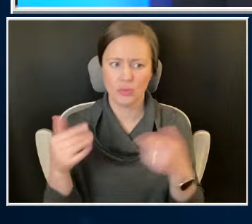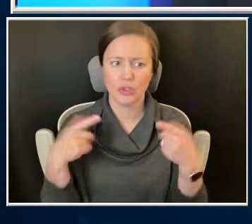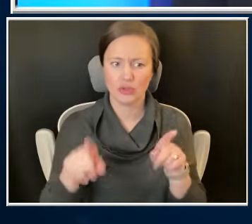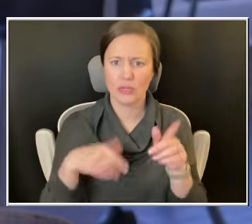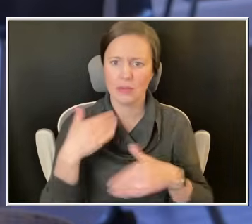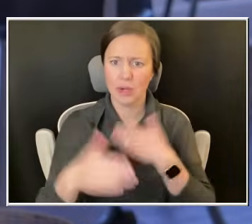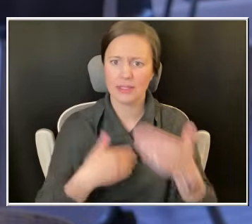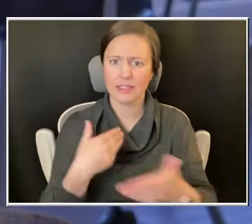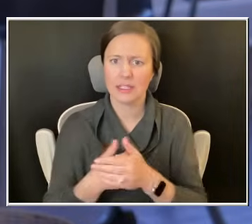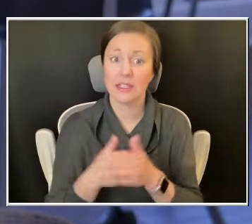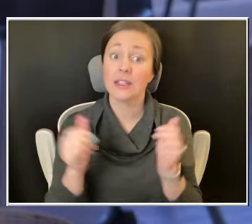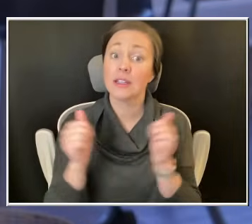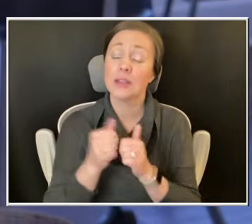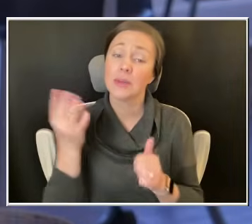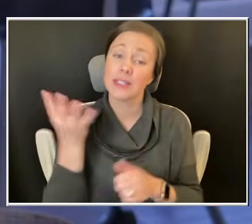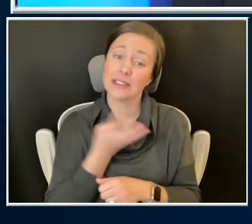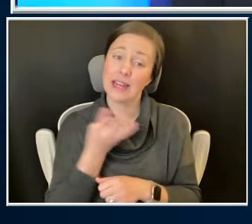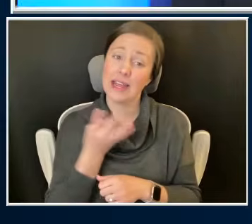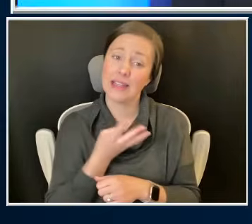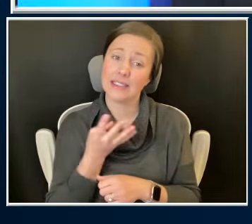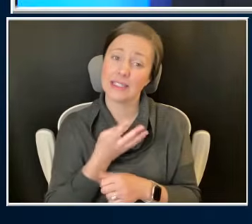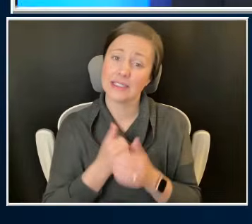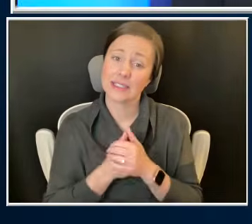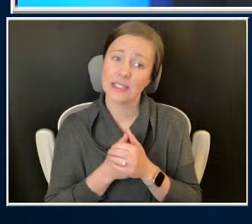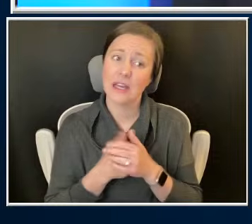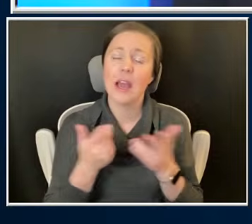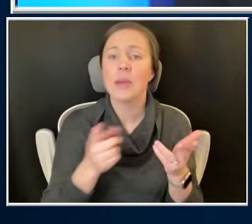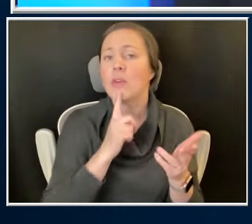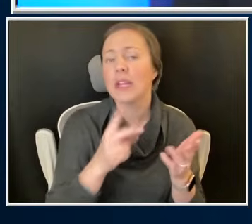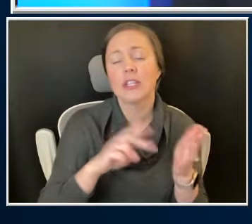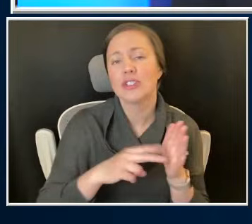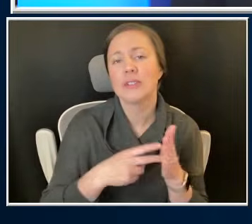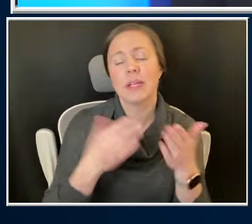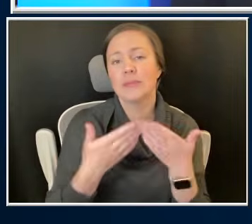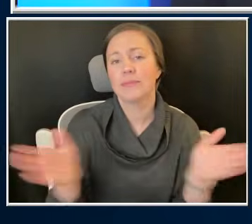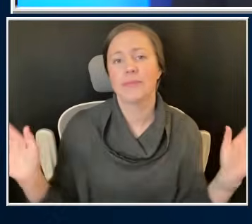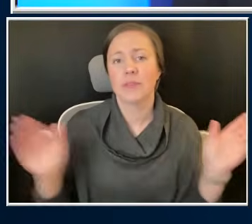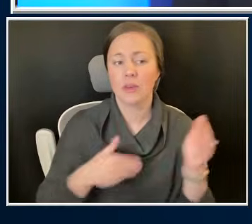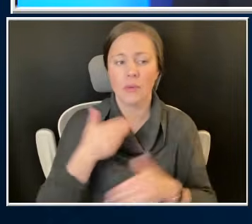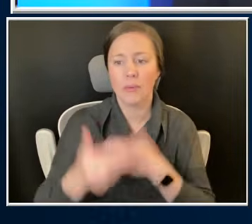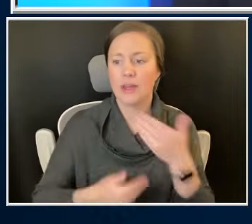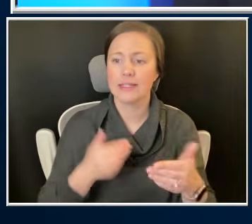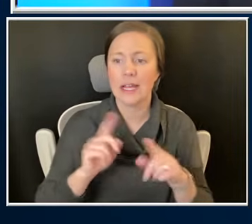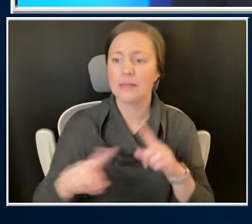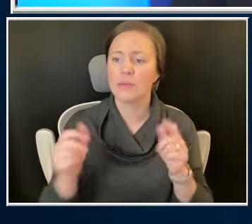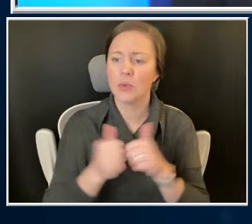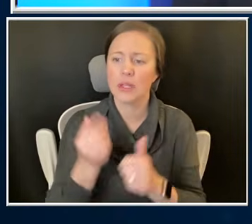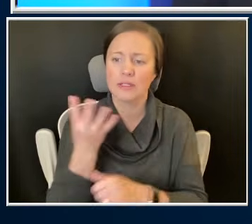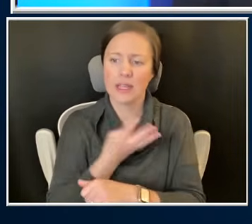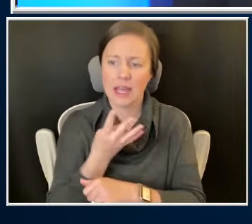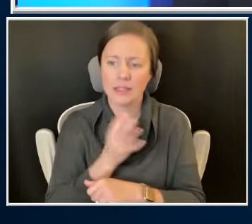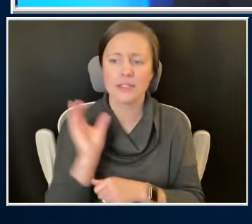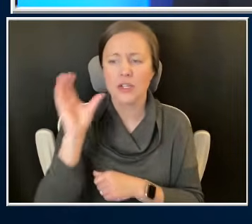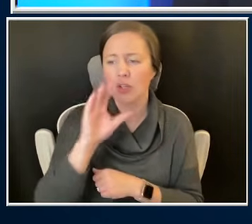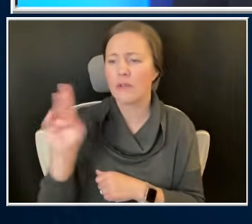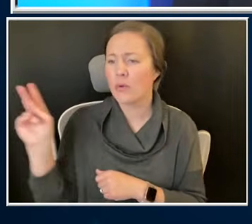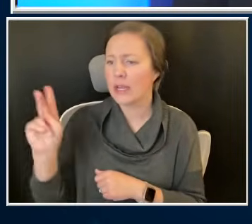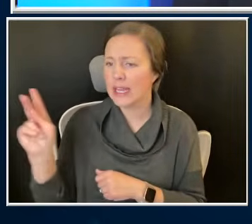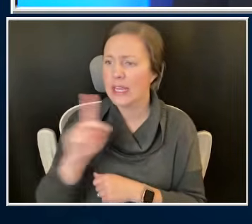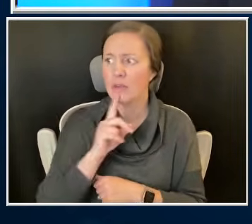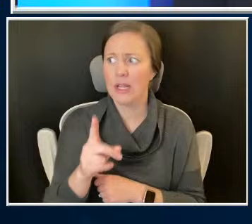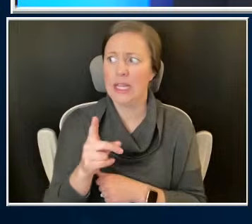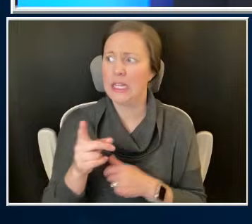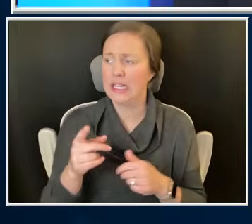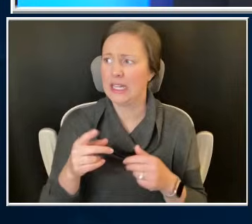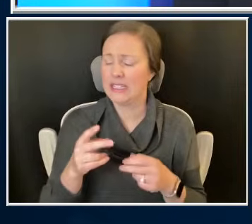With the dialysis? Just this whole process, yeah, through the dialysis, looking for a kidney, it's been really